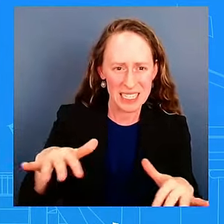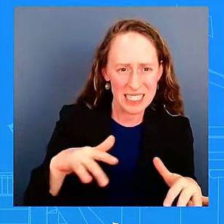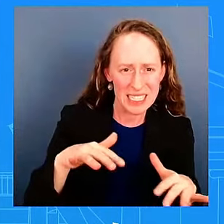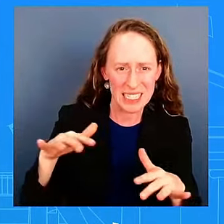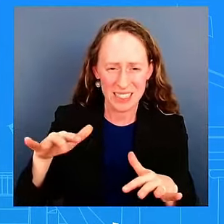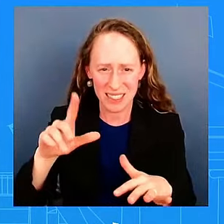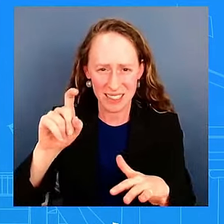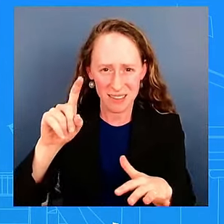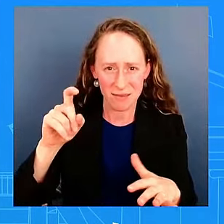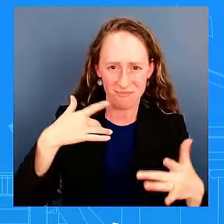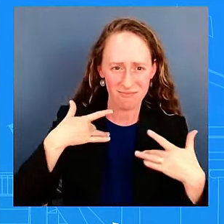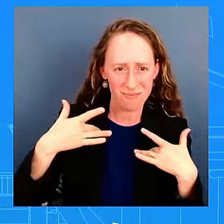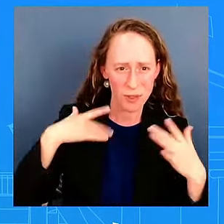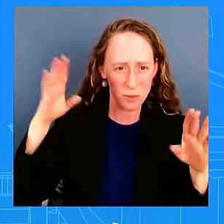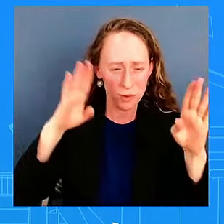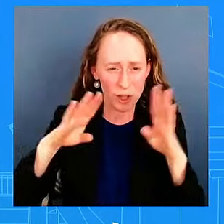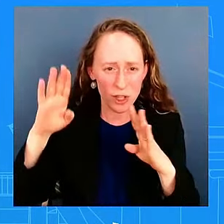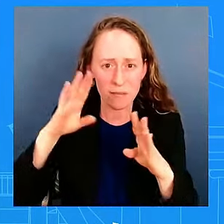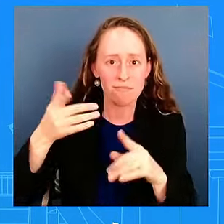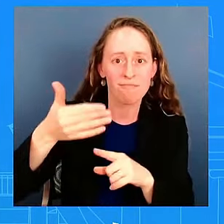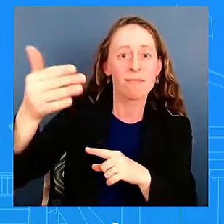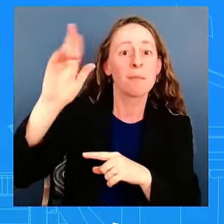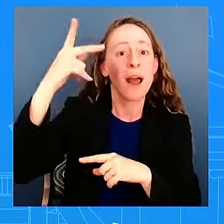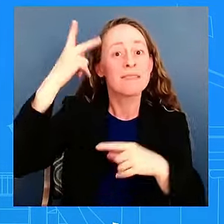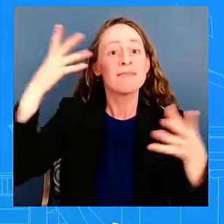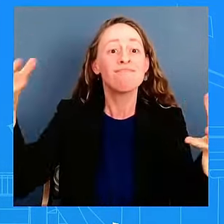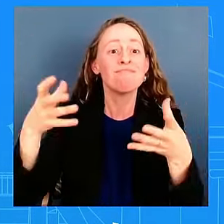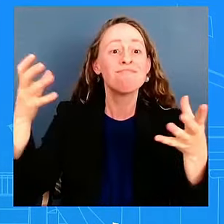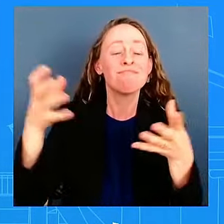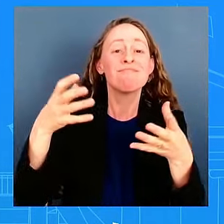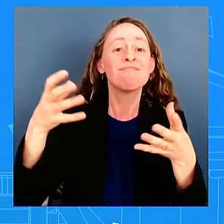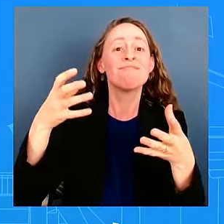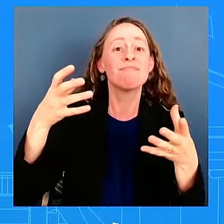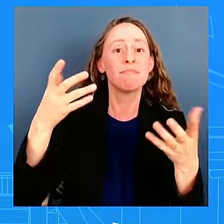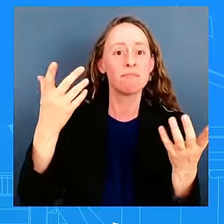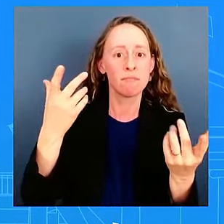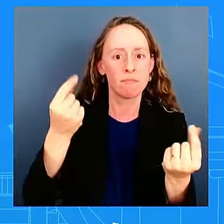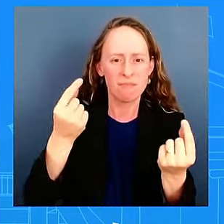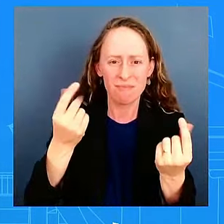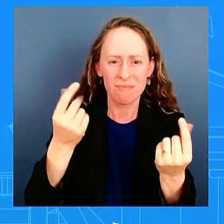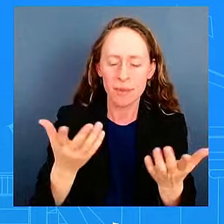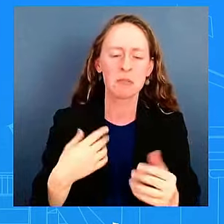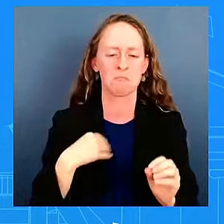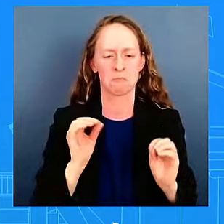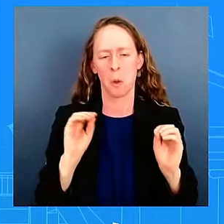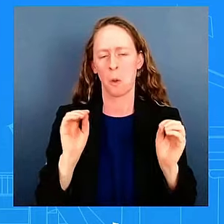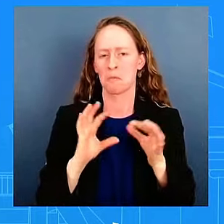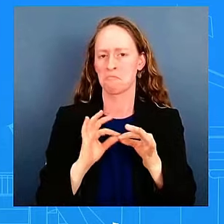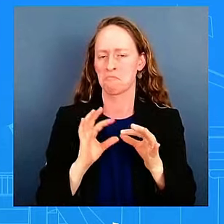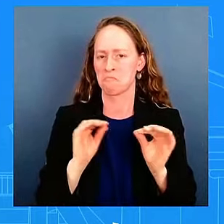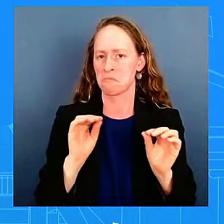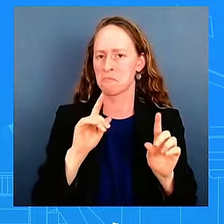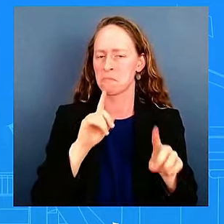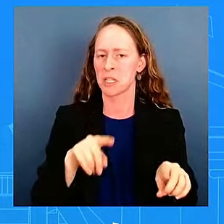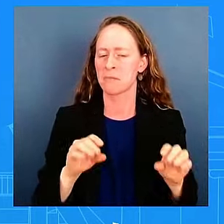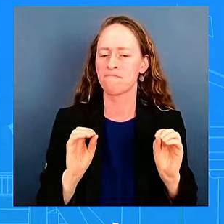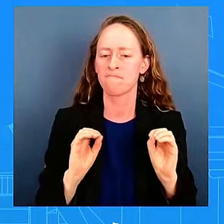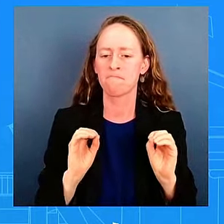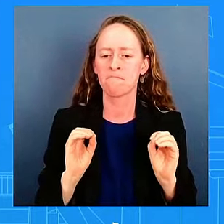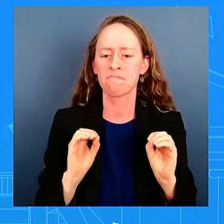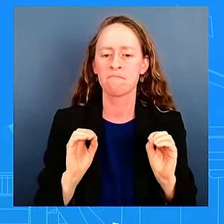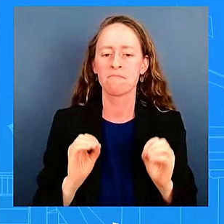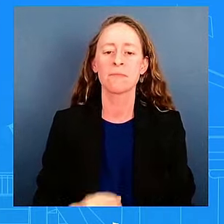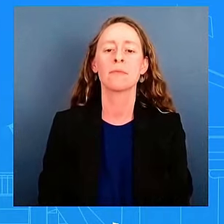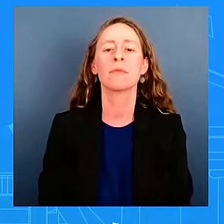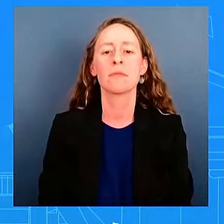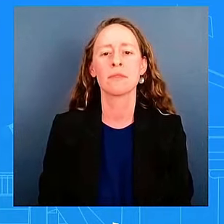it. I just have one more thing and then we'll continue. So I want to take a minute to thank Kelly O'Donnell, your